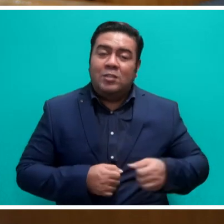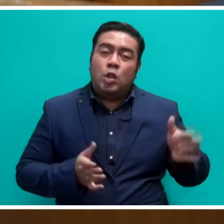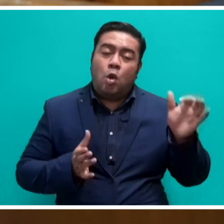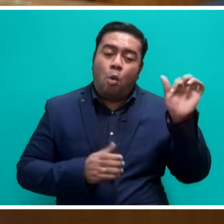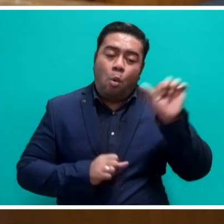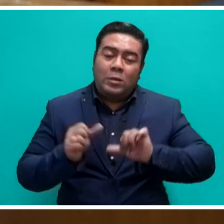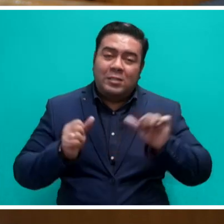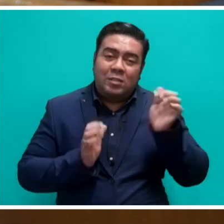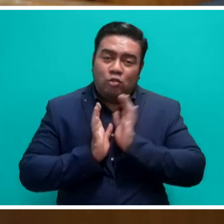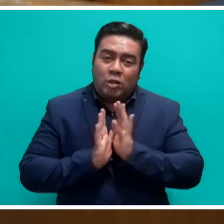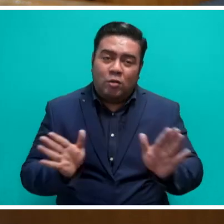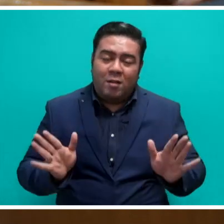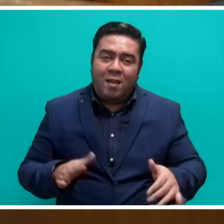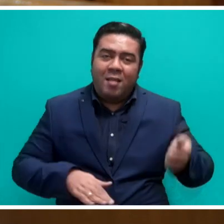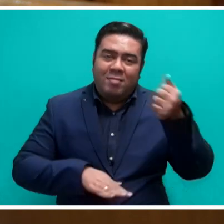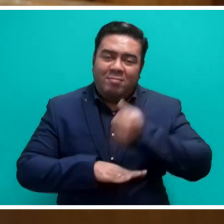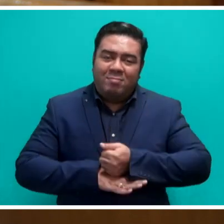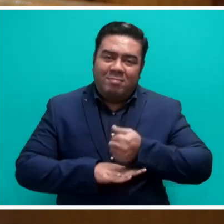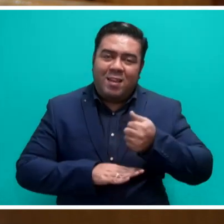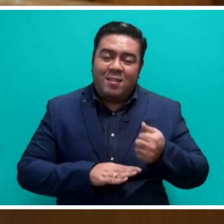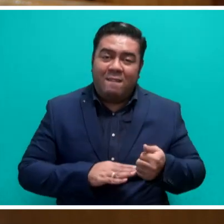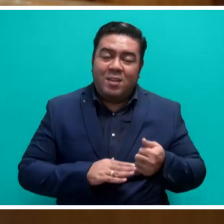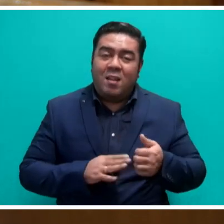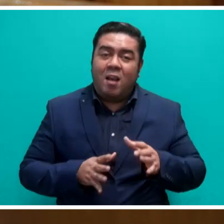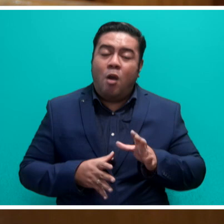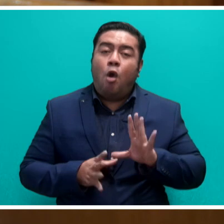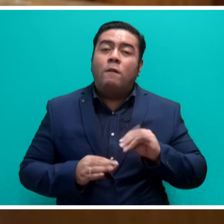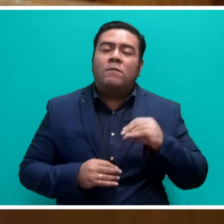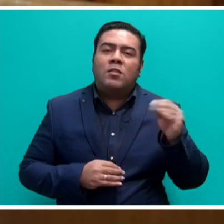General, and the Governor of the Reserve Bank.